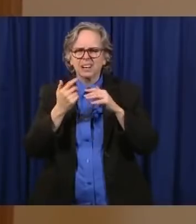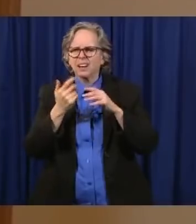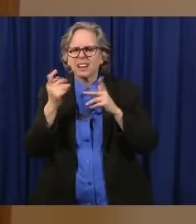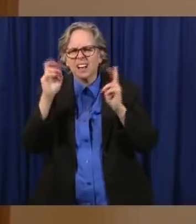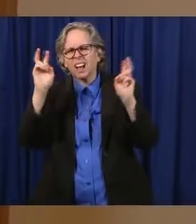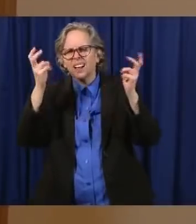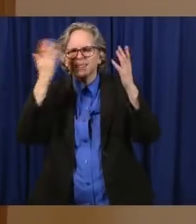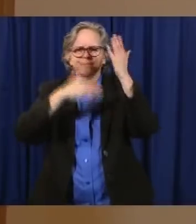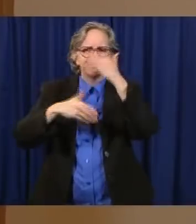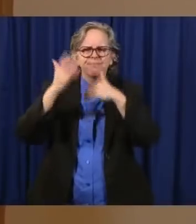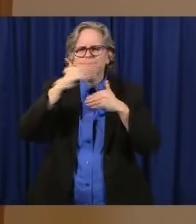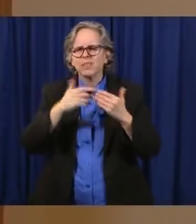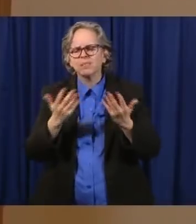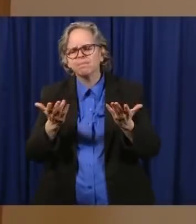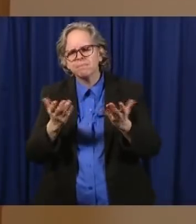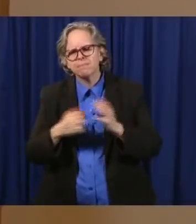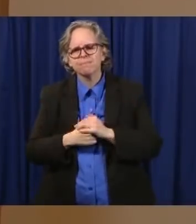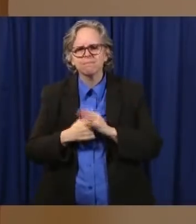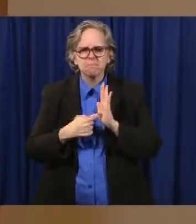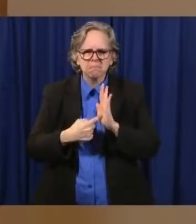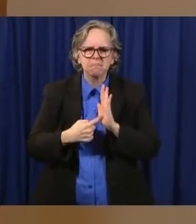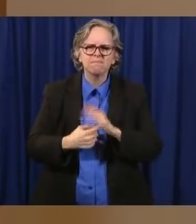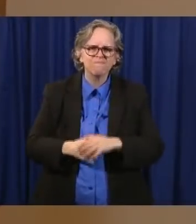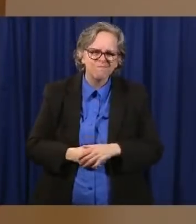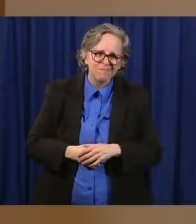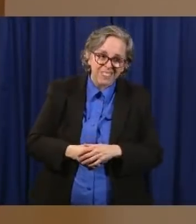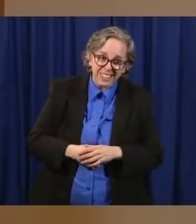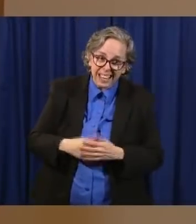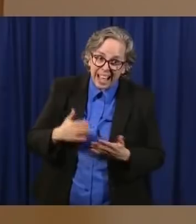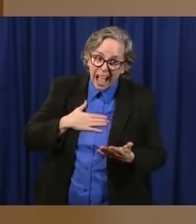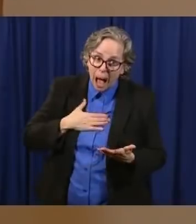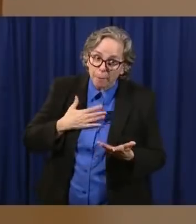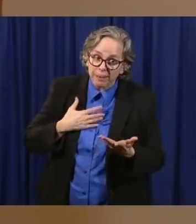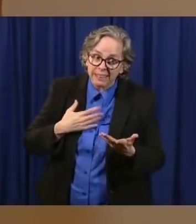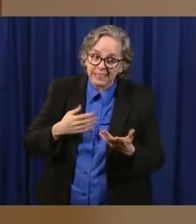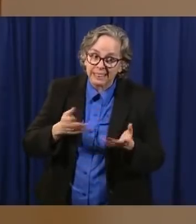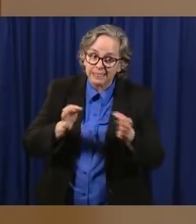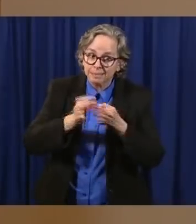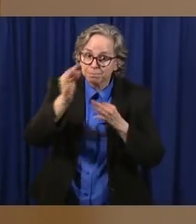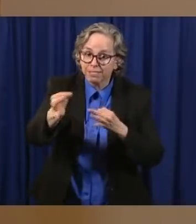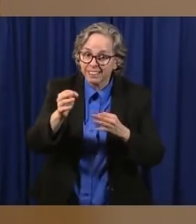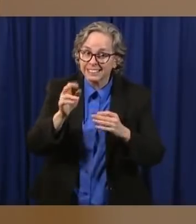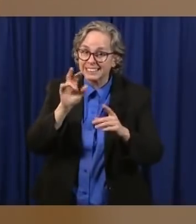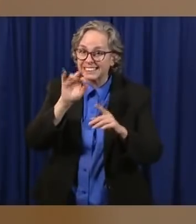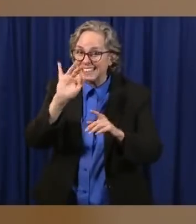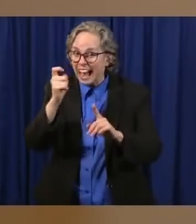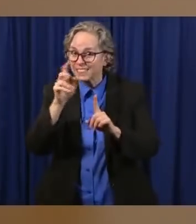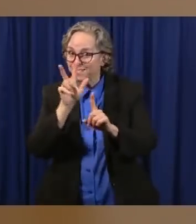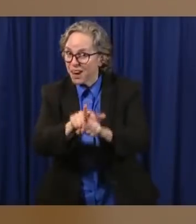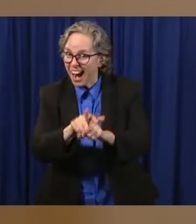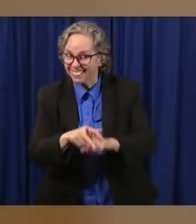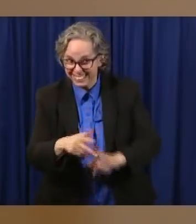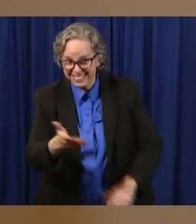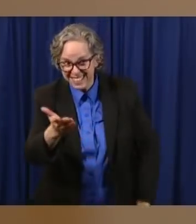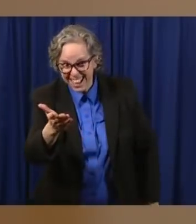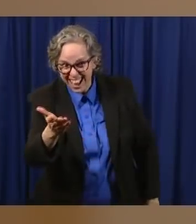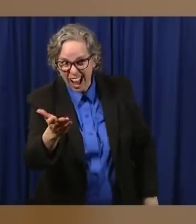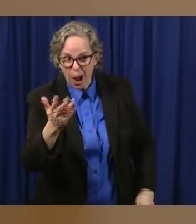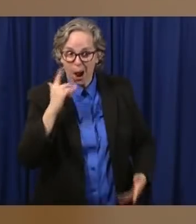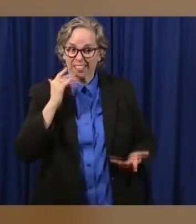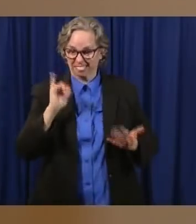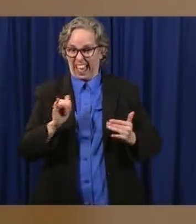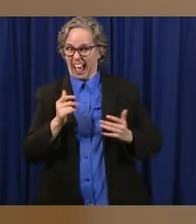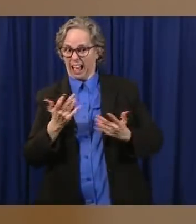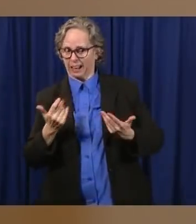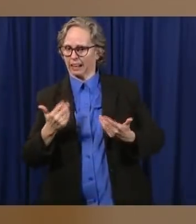good thing they delayed the tax filing. Any of those little things that are the ordinary things in life are the things you